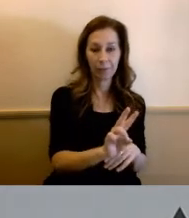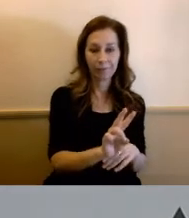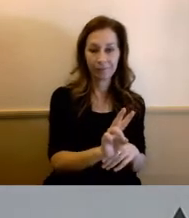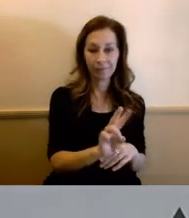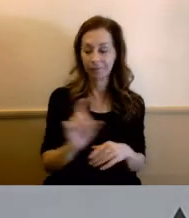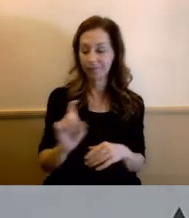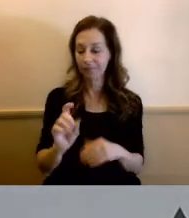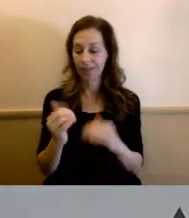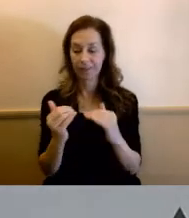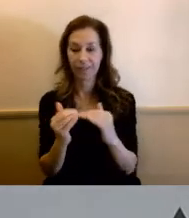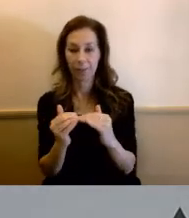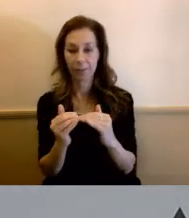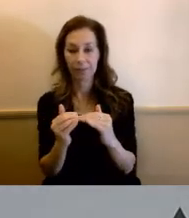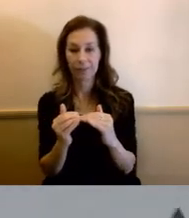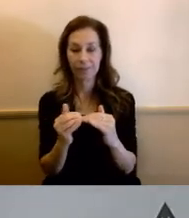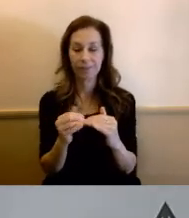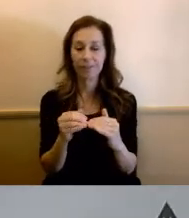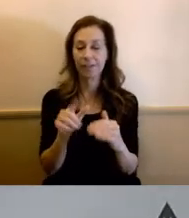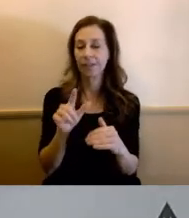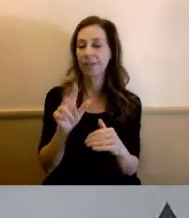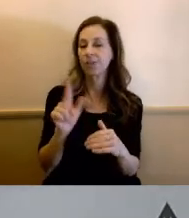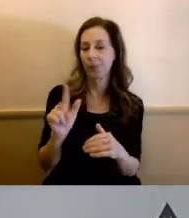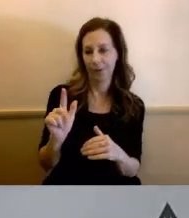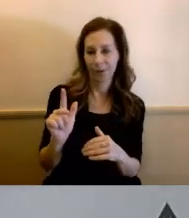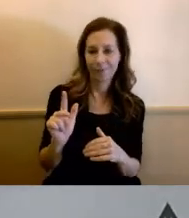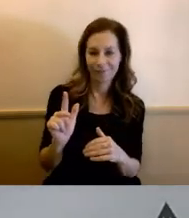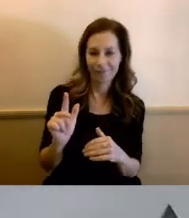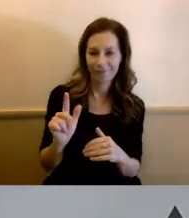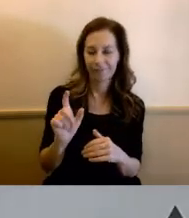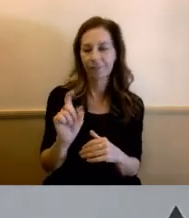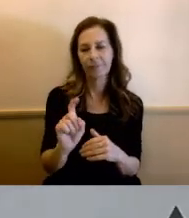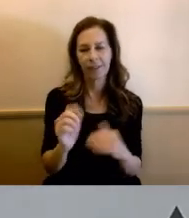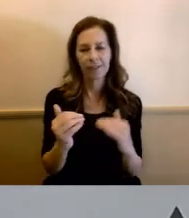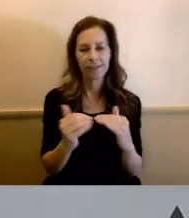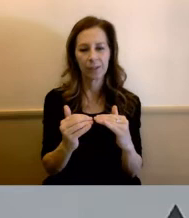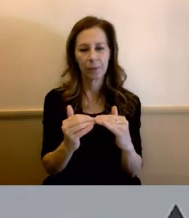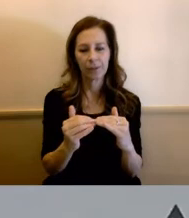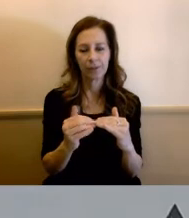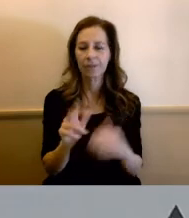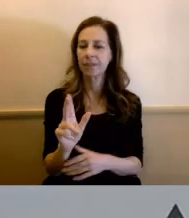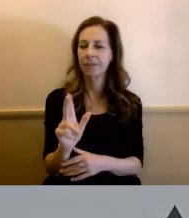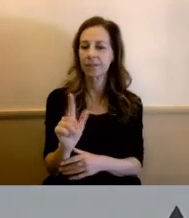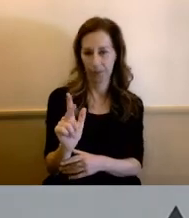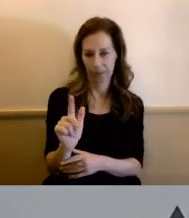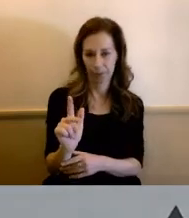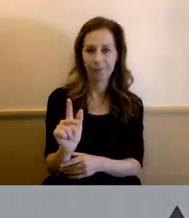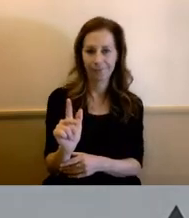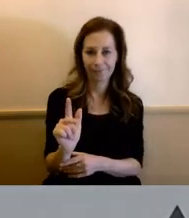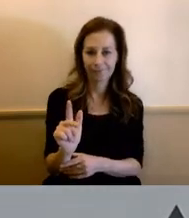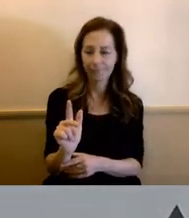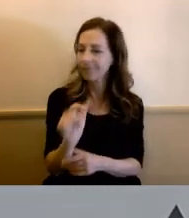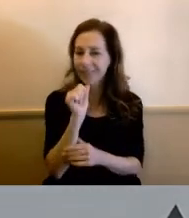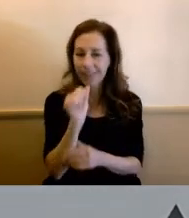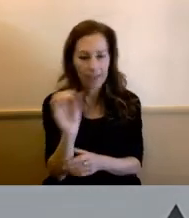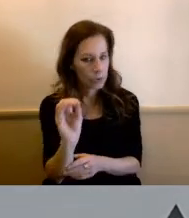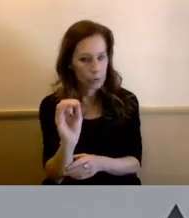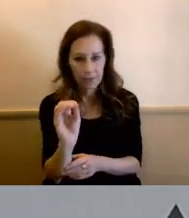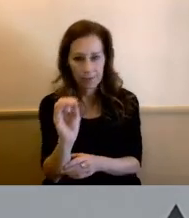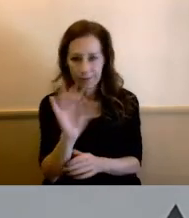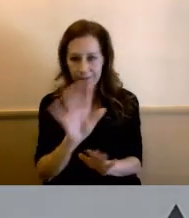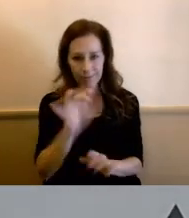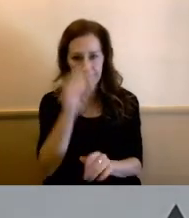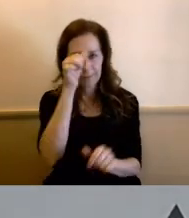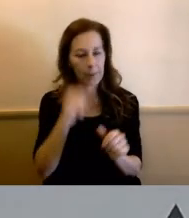equals 23. So x should equal 23. Not degrees. Remember, this x does